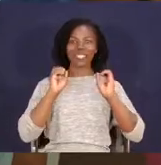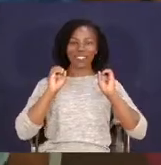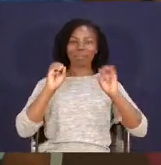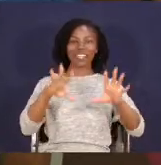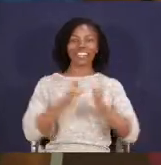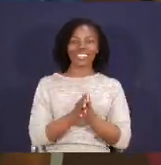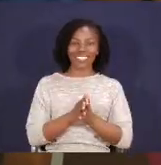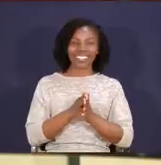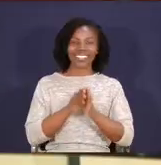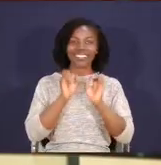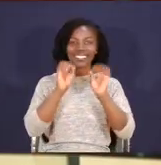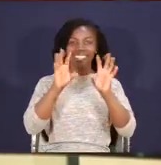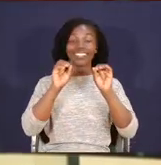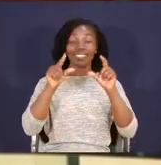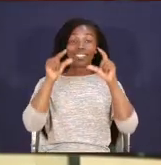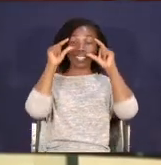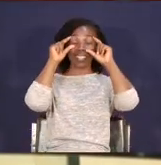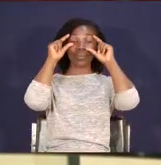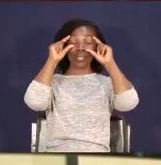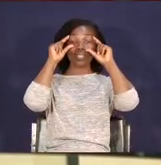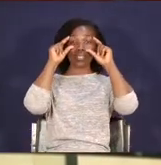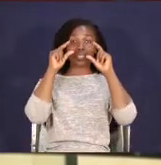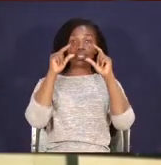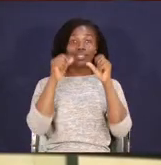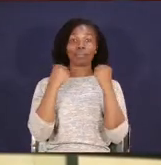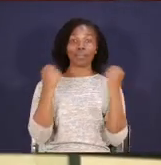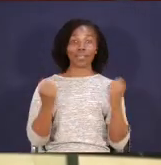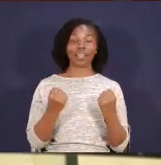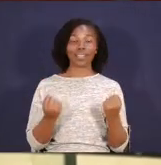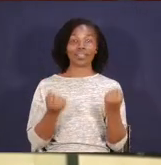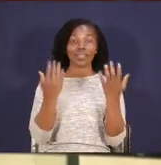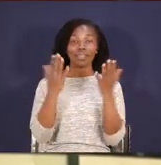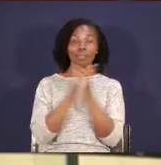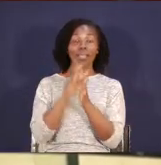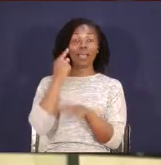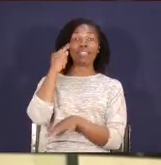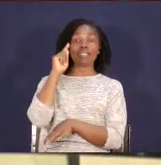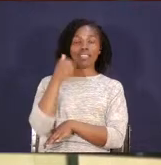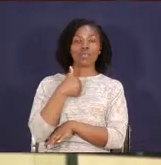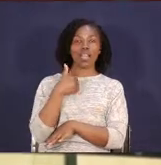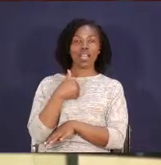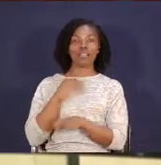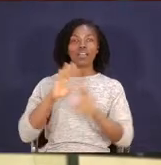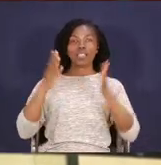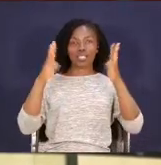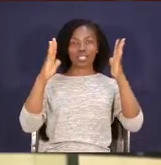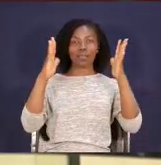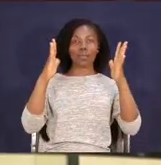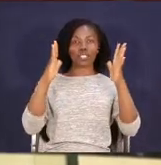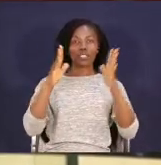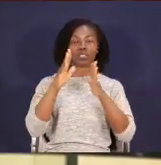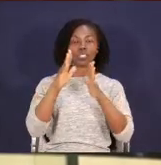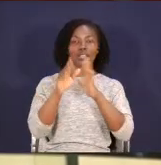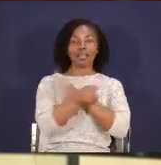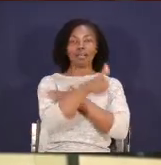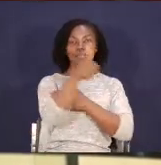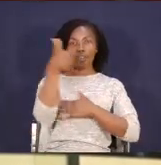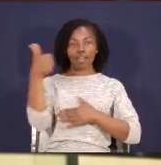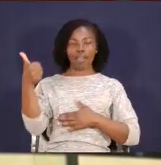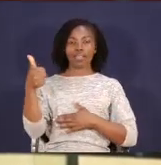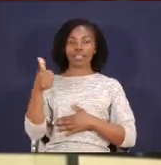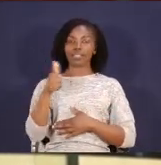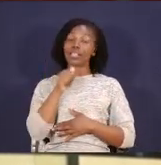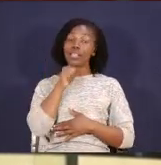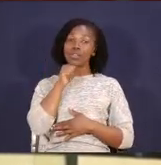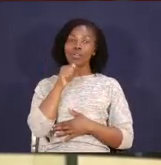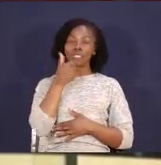Sparkle, and wear shades. Hallelujah. I think we've had the occasion to just celebrate one another. And let's never take